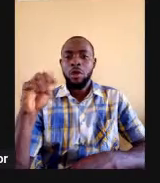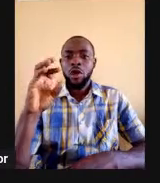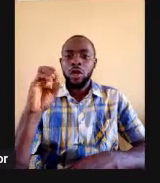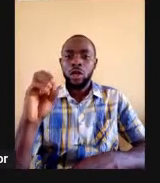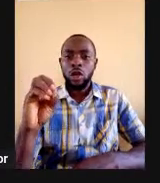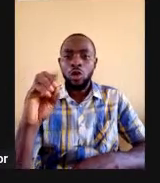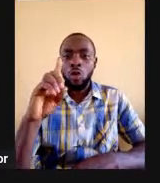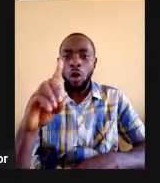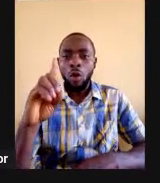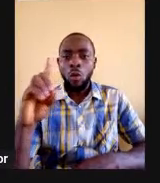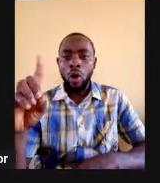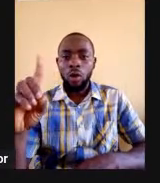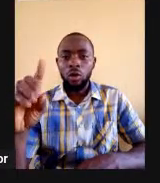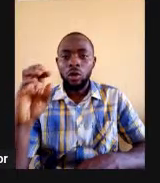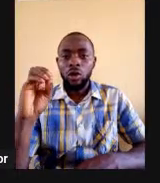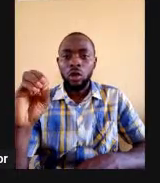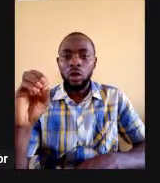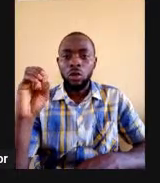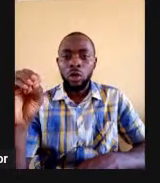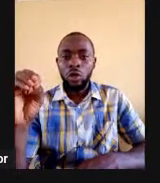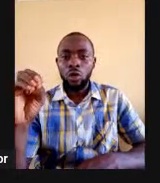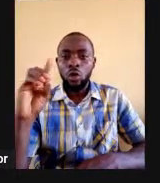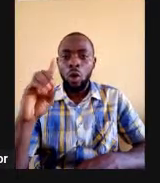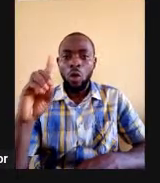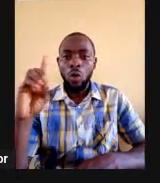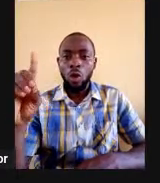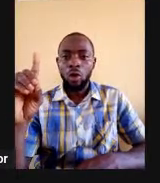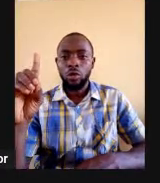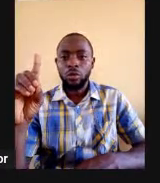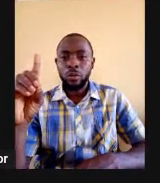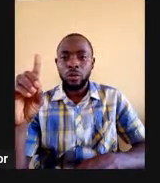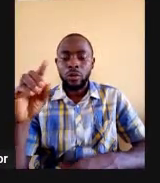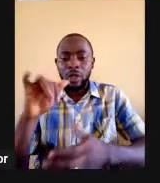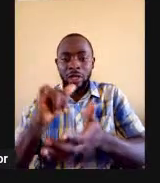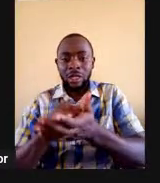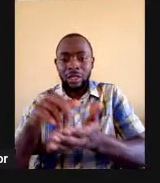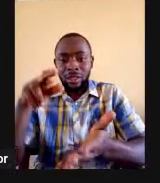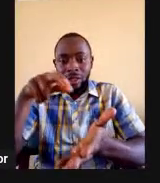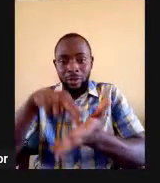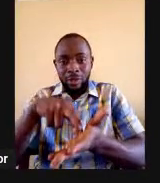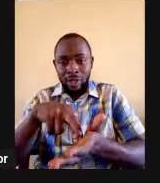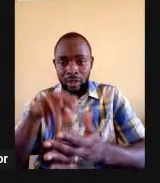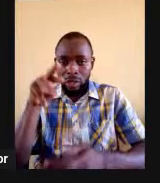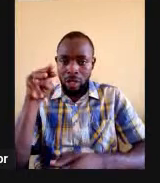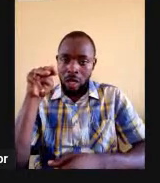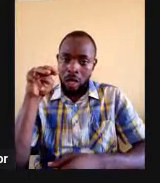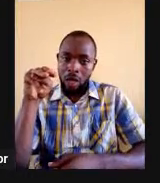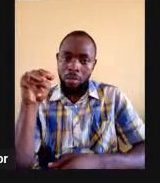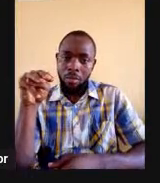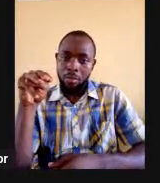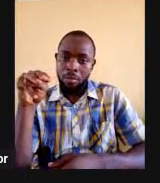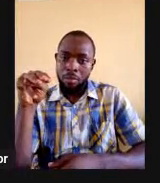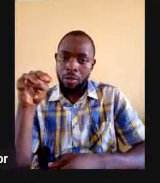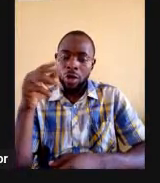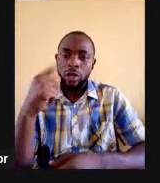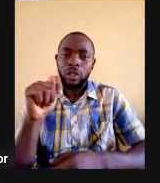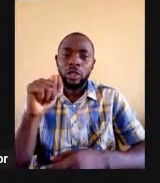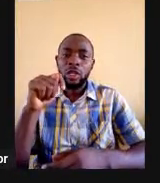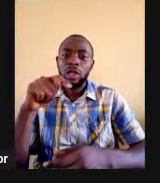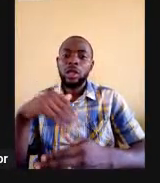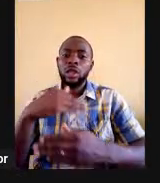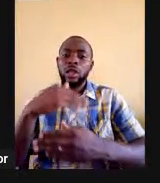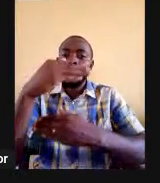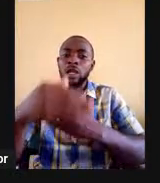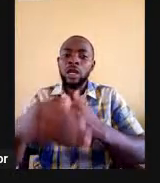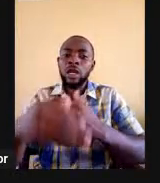0110101. That is to represent M. That is to represent M. So the next letter also is